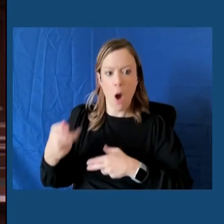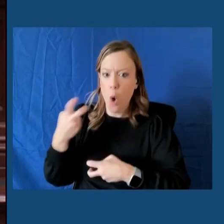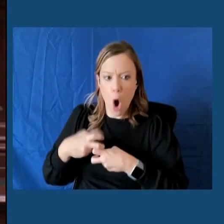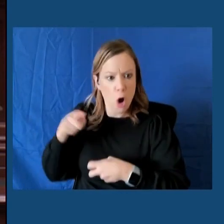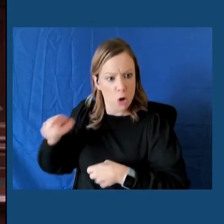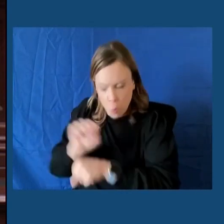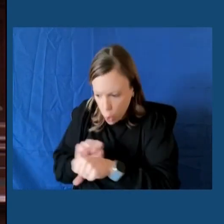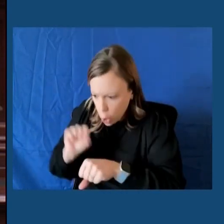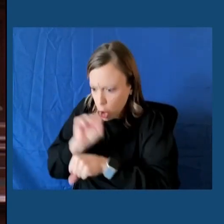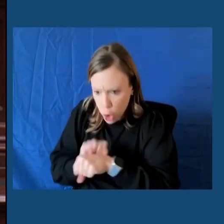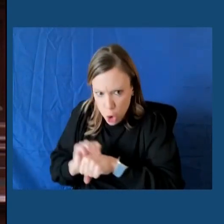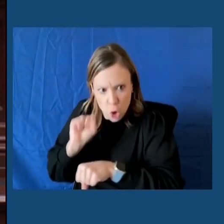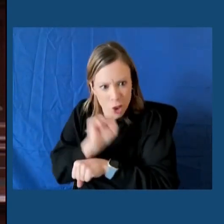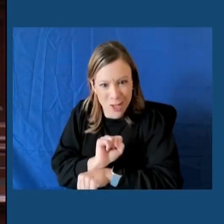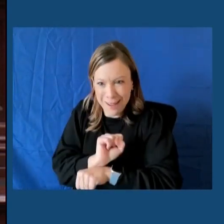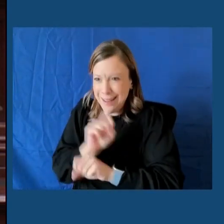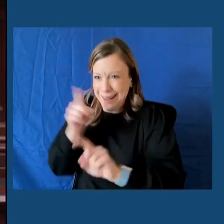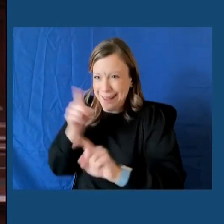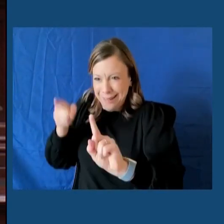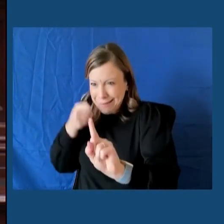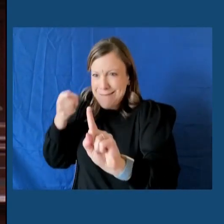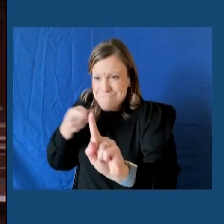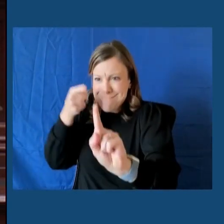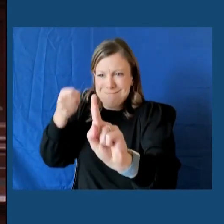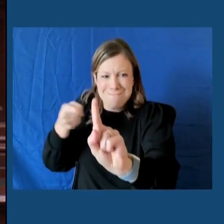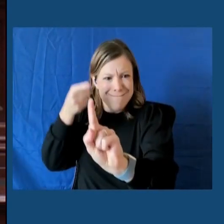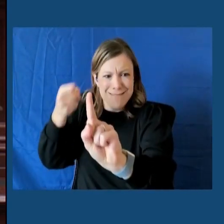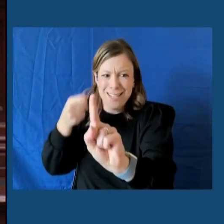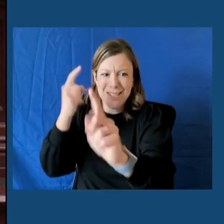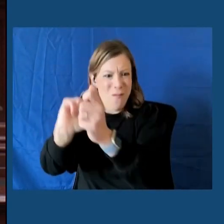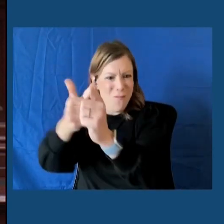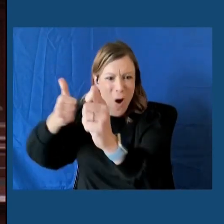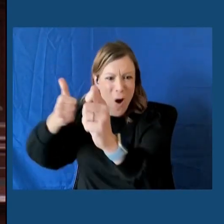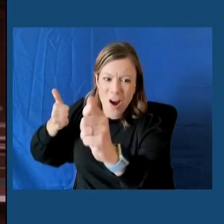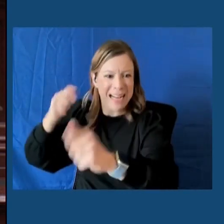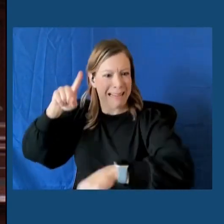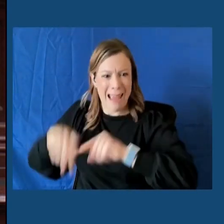they fear they'll never be as successful or get as far as their own parents did.